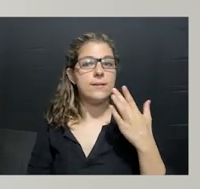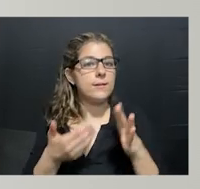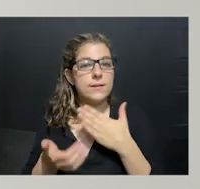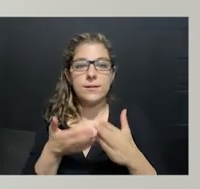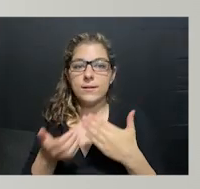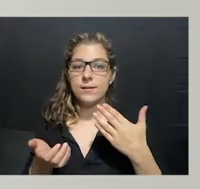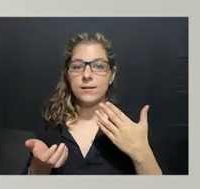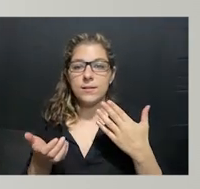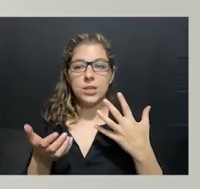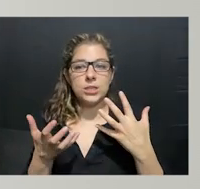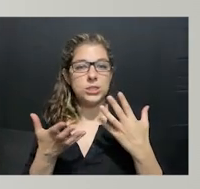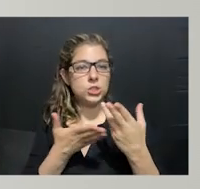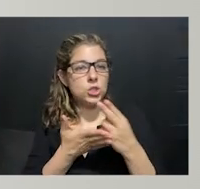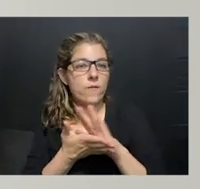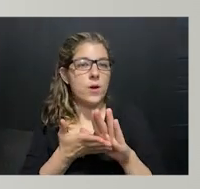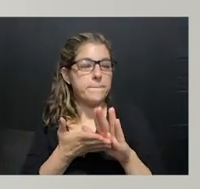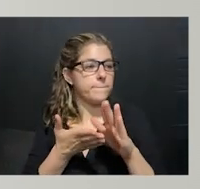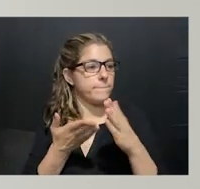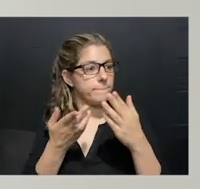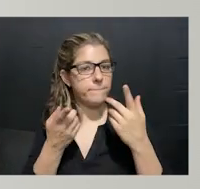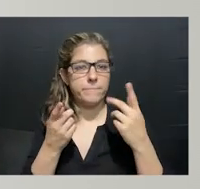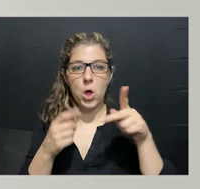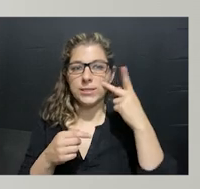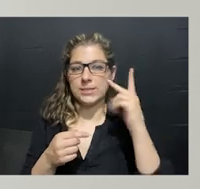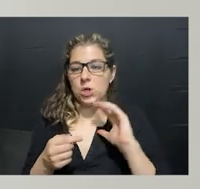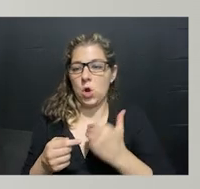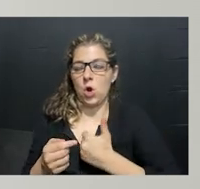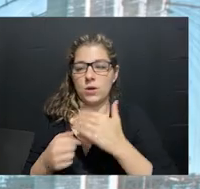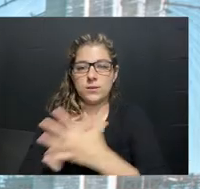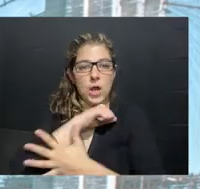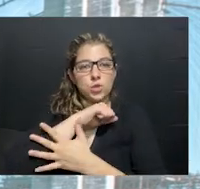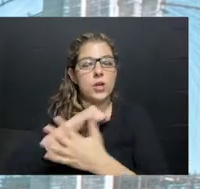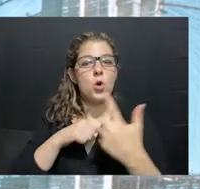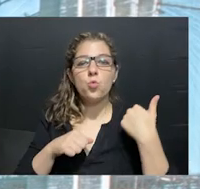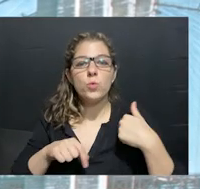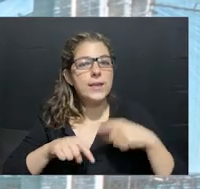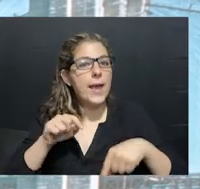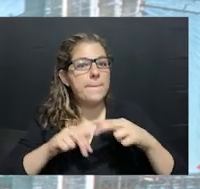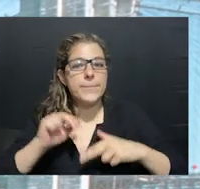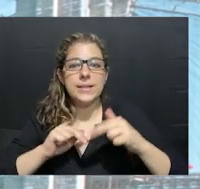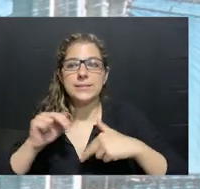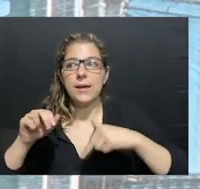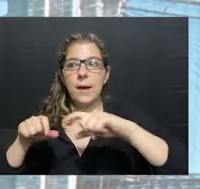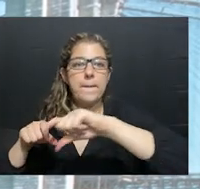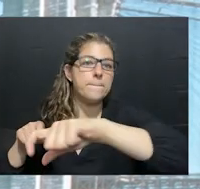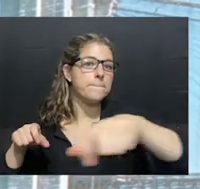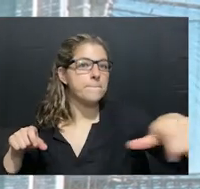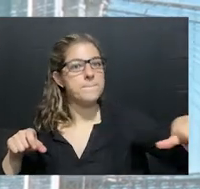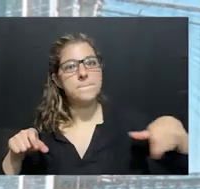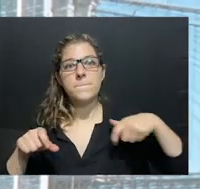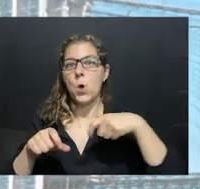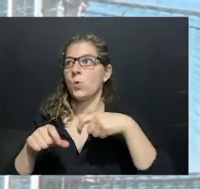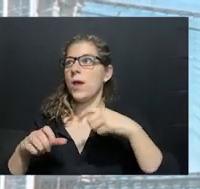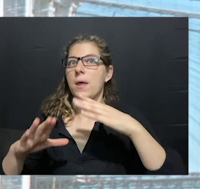the hyper-sovereign politics that exists in our country, we don't have the ability to build a moat around our country and to pull up